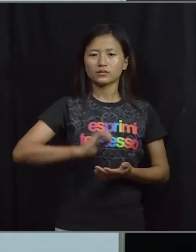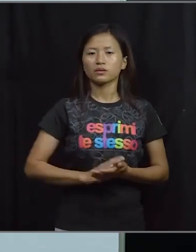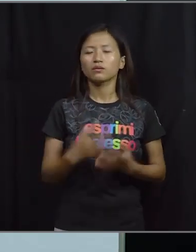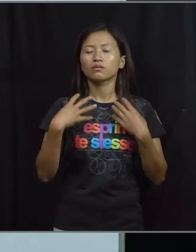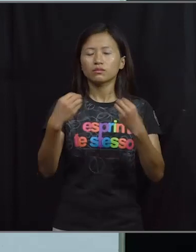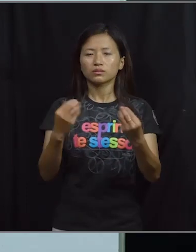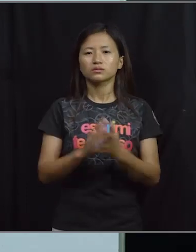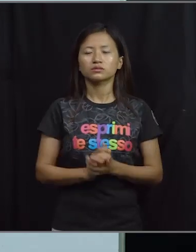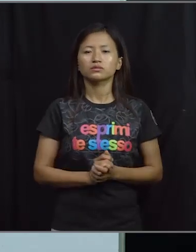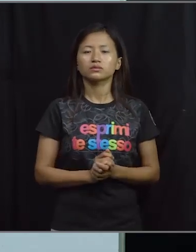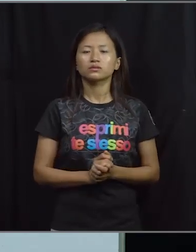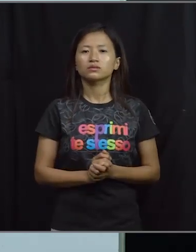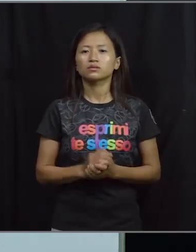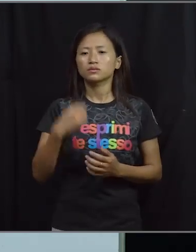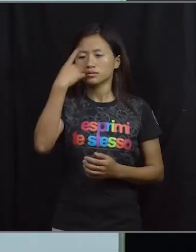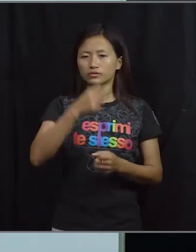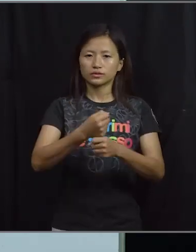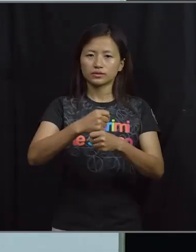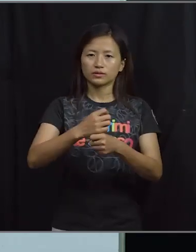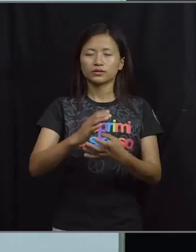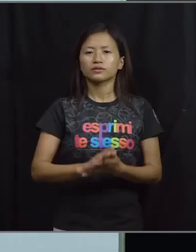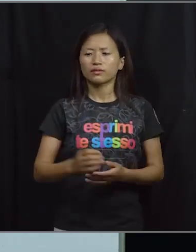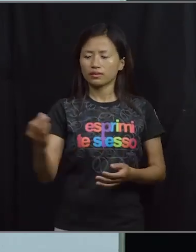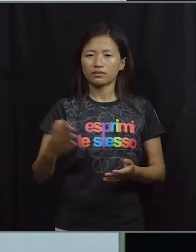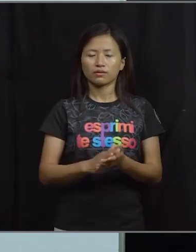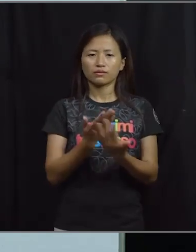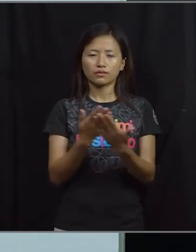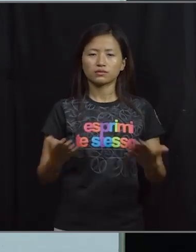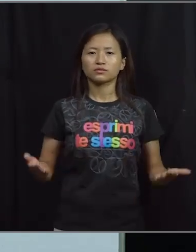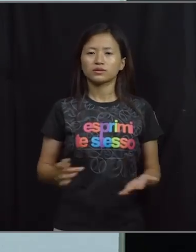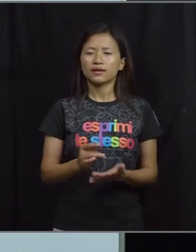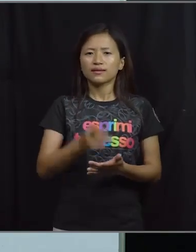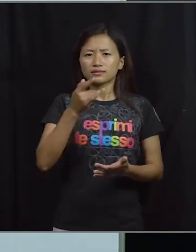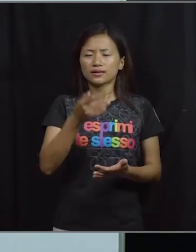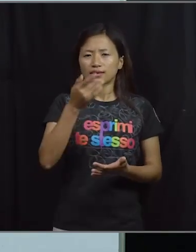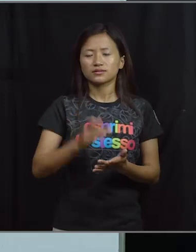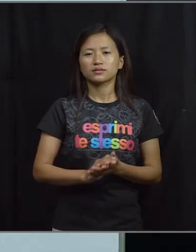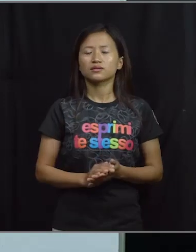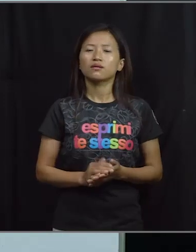who have created new things in a business and have tested